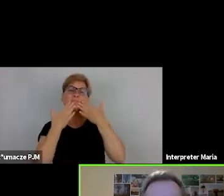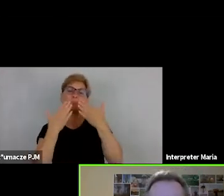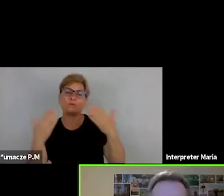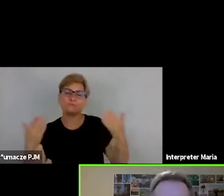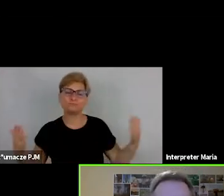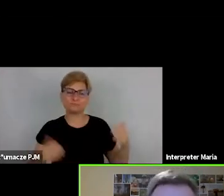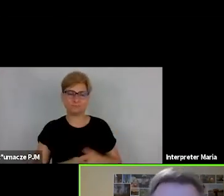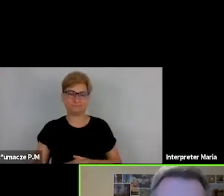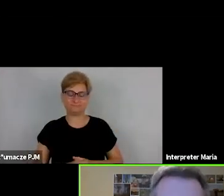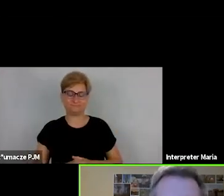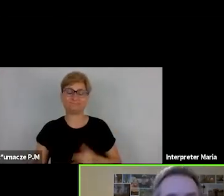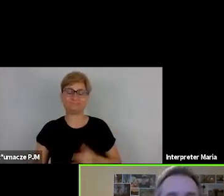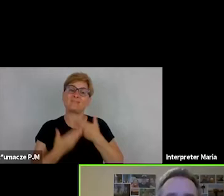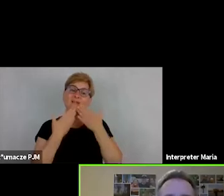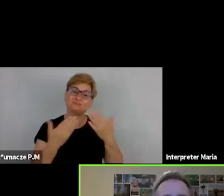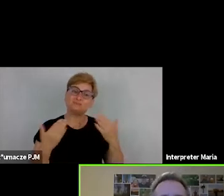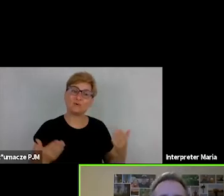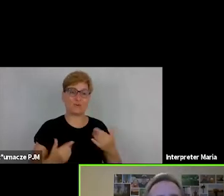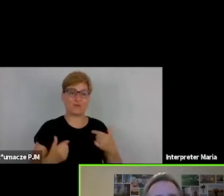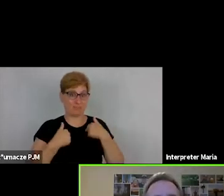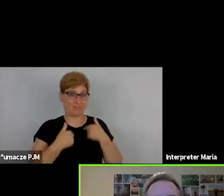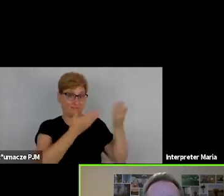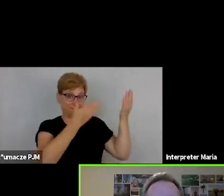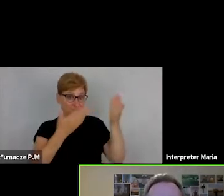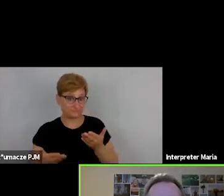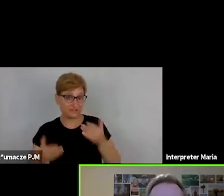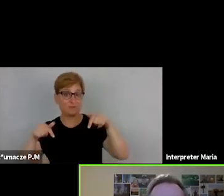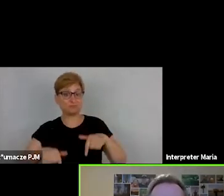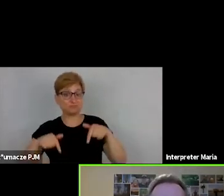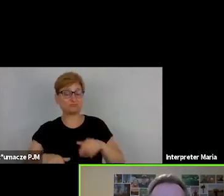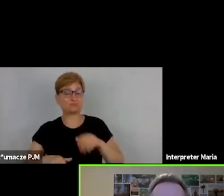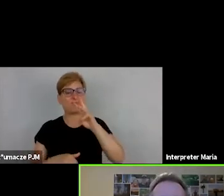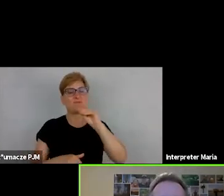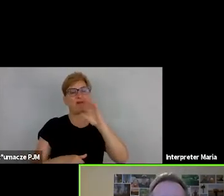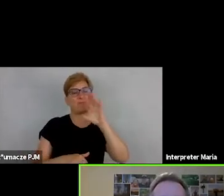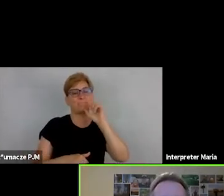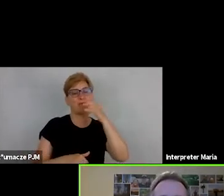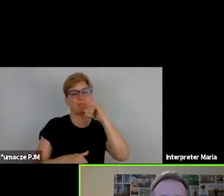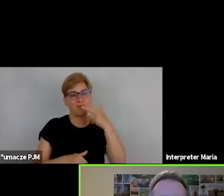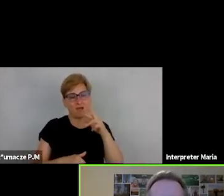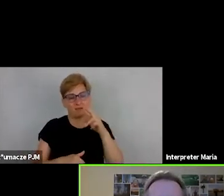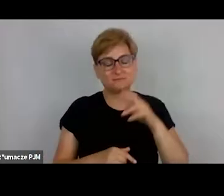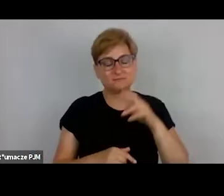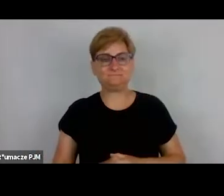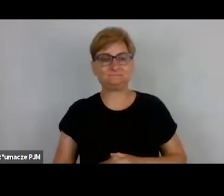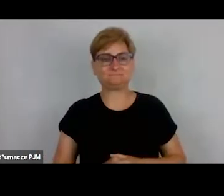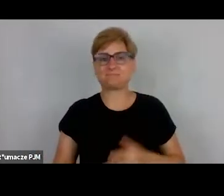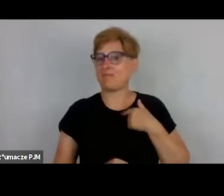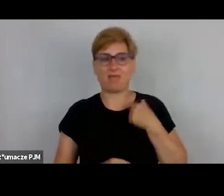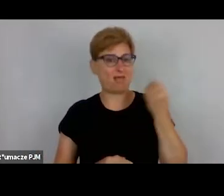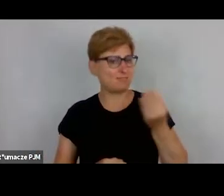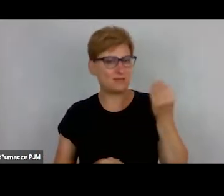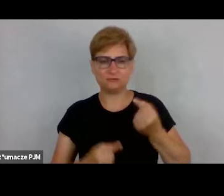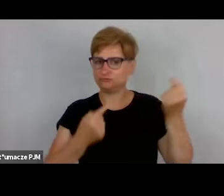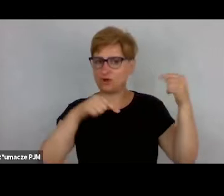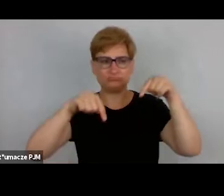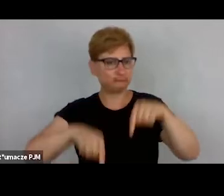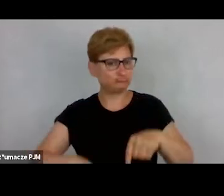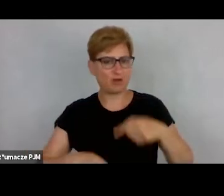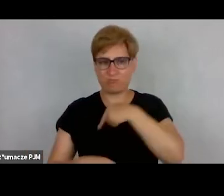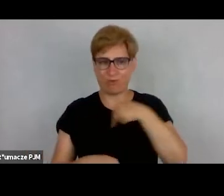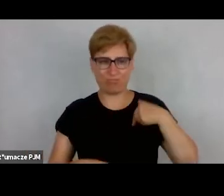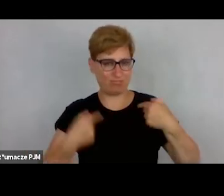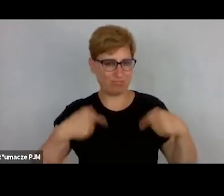to Poland, and so this is the closest I will get to have that experience, especially at the moment